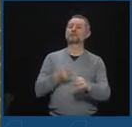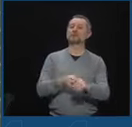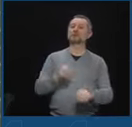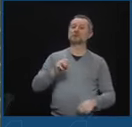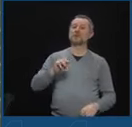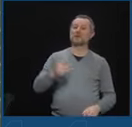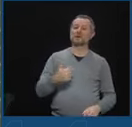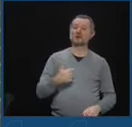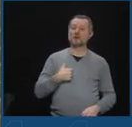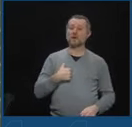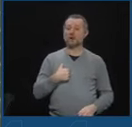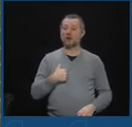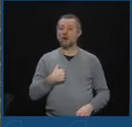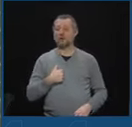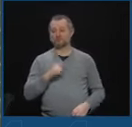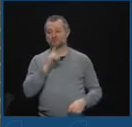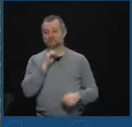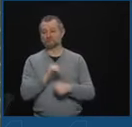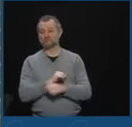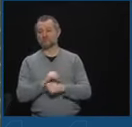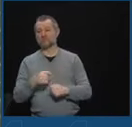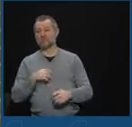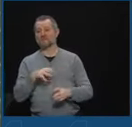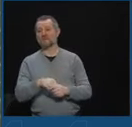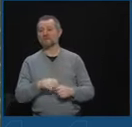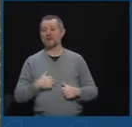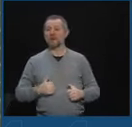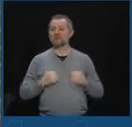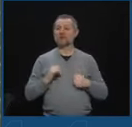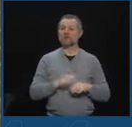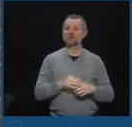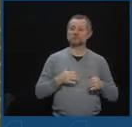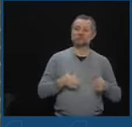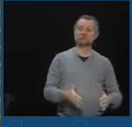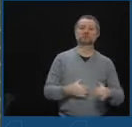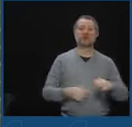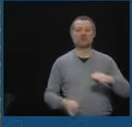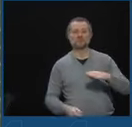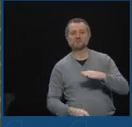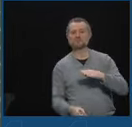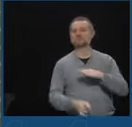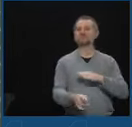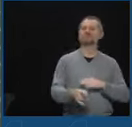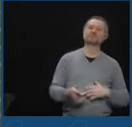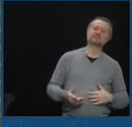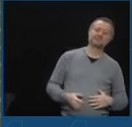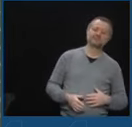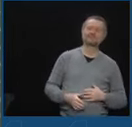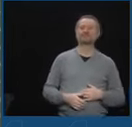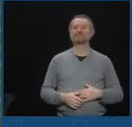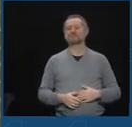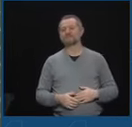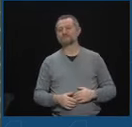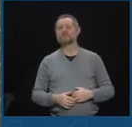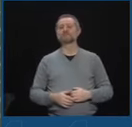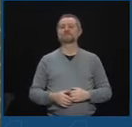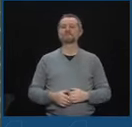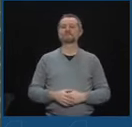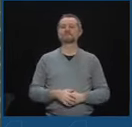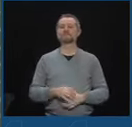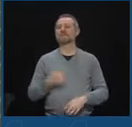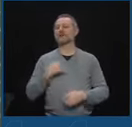was involved in the street life in my younger youth. And I actually did my last bid. I just said I needed to